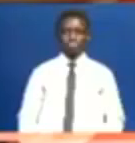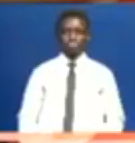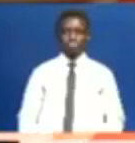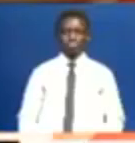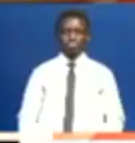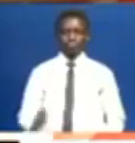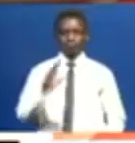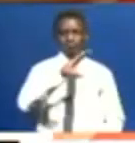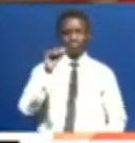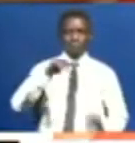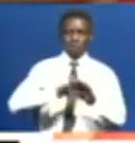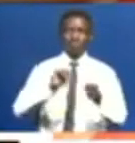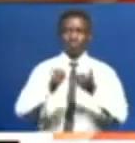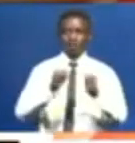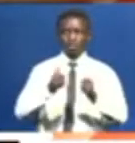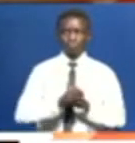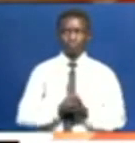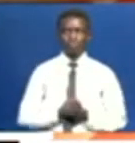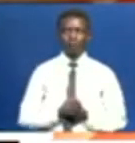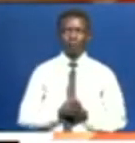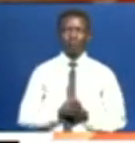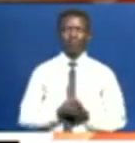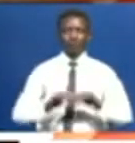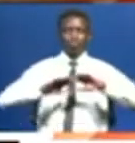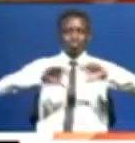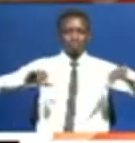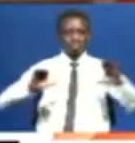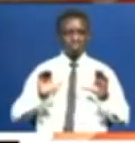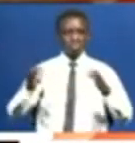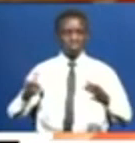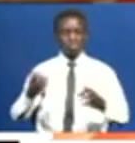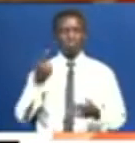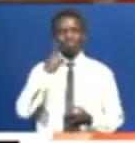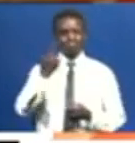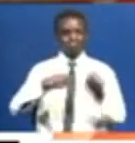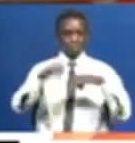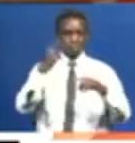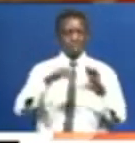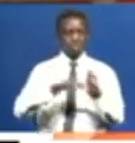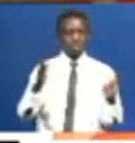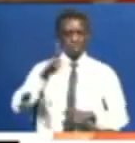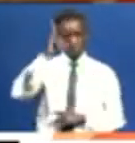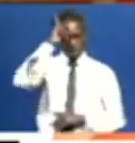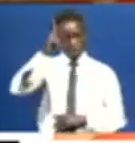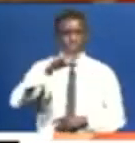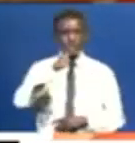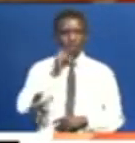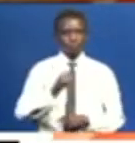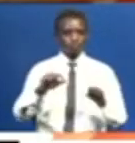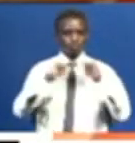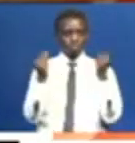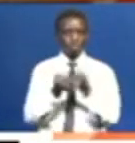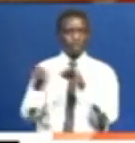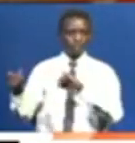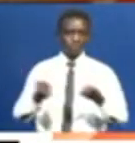And in sports, Dashing Dolphins Swim Club are the overall winners of the inaugural Kiambu Age Group Invitational Swimming